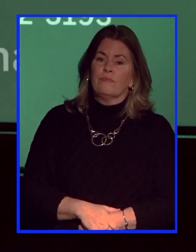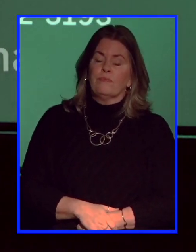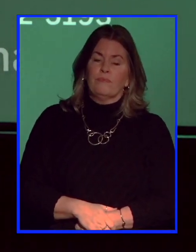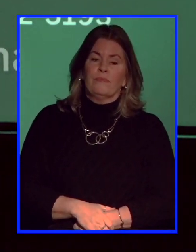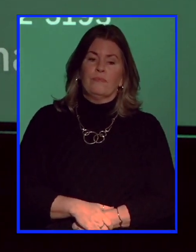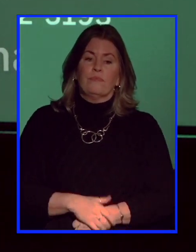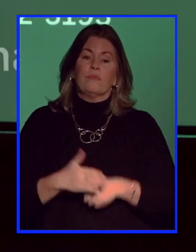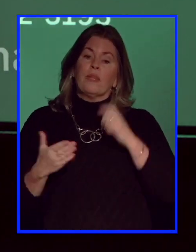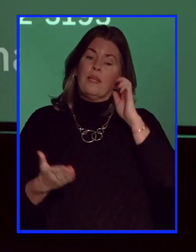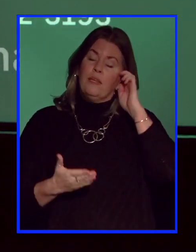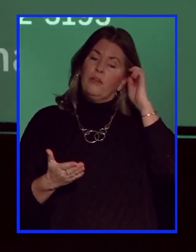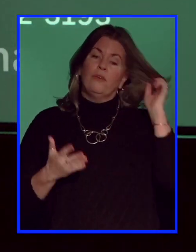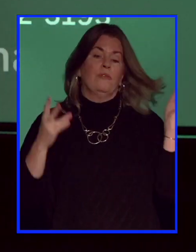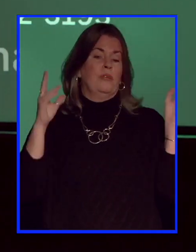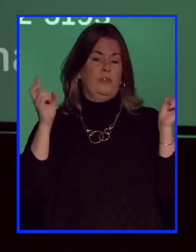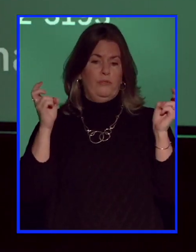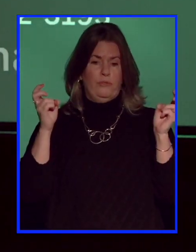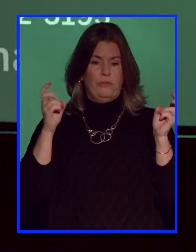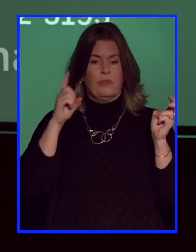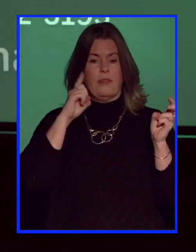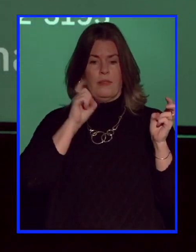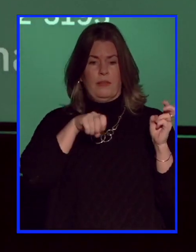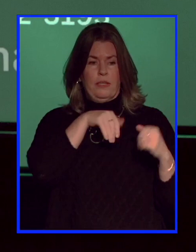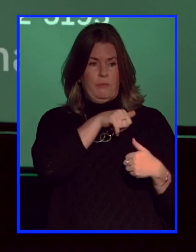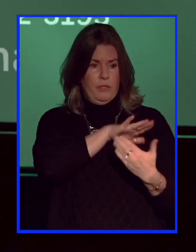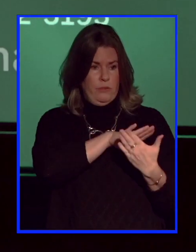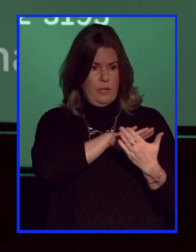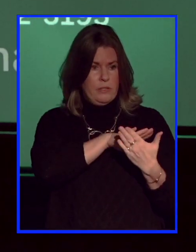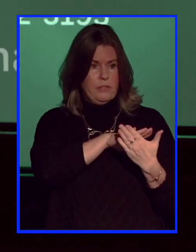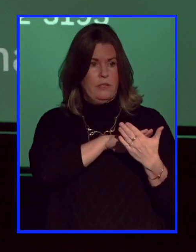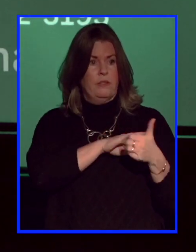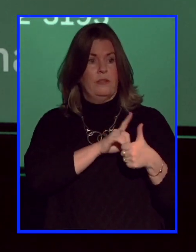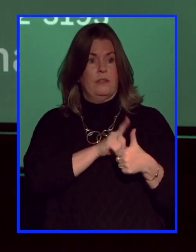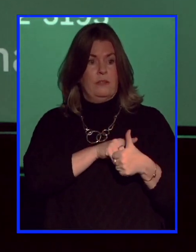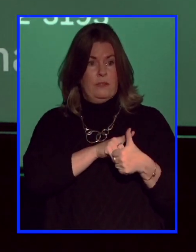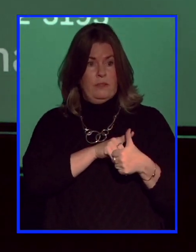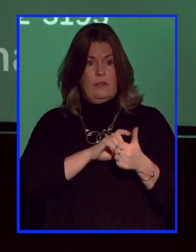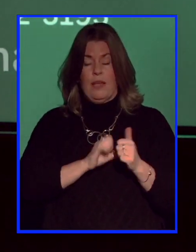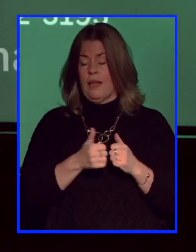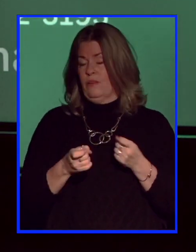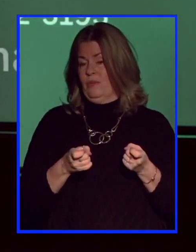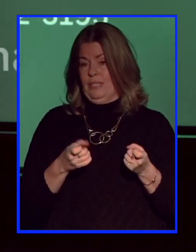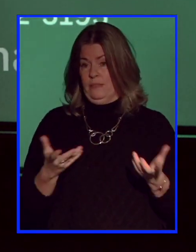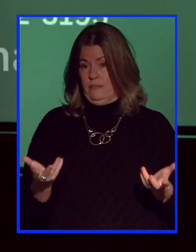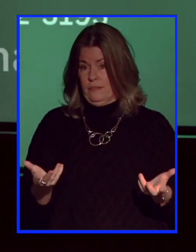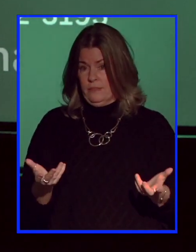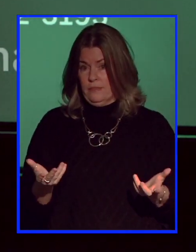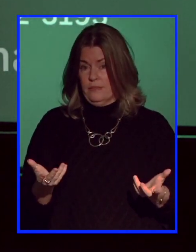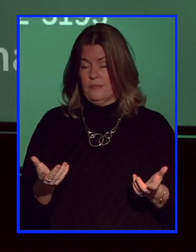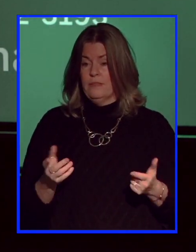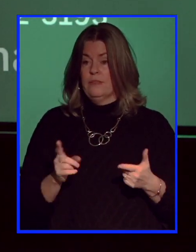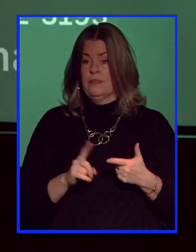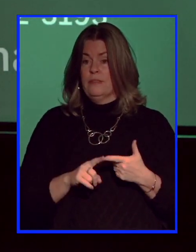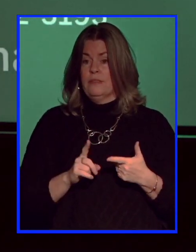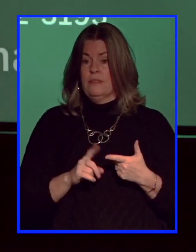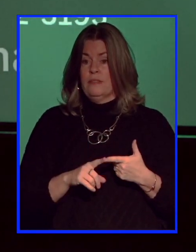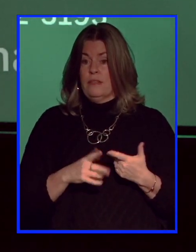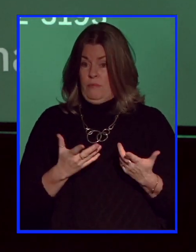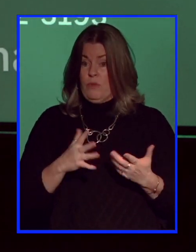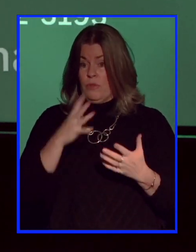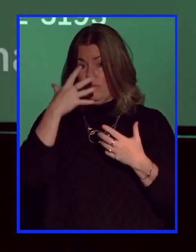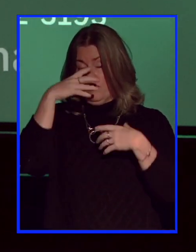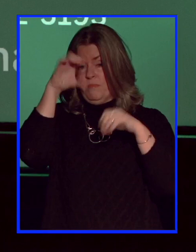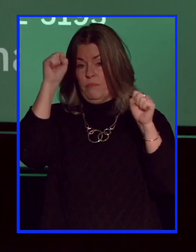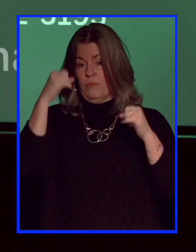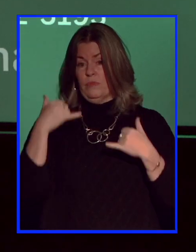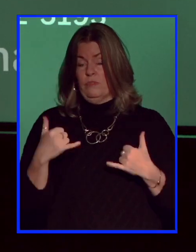Here are the issues that I think have to be addressed. One is, how do we deal with that? And what the president is doing